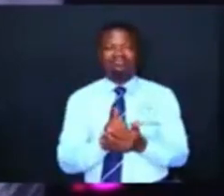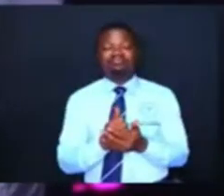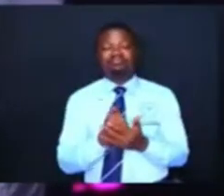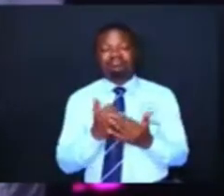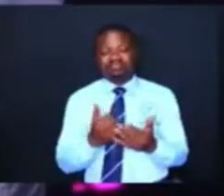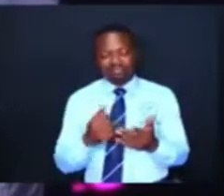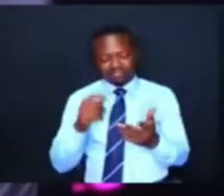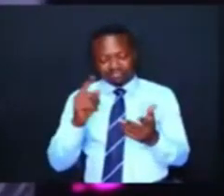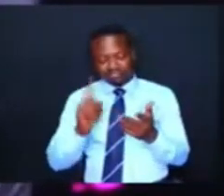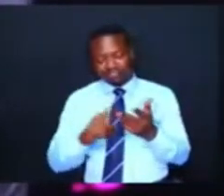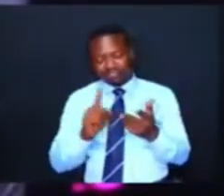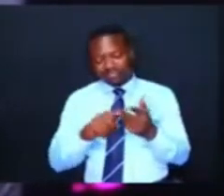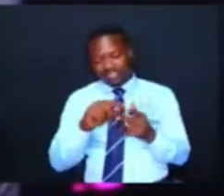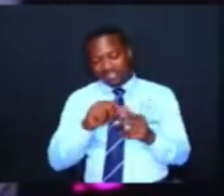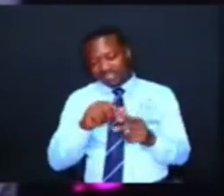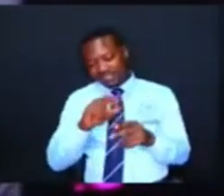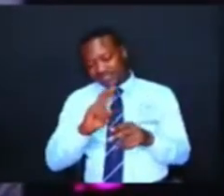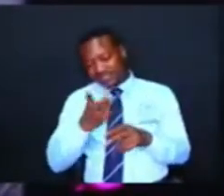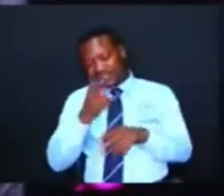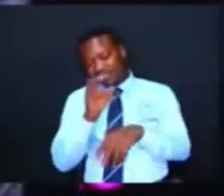the second advice is